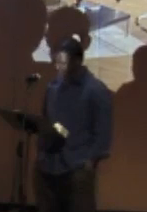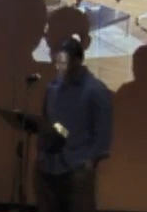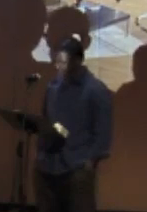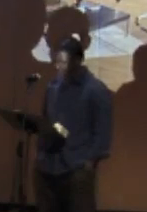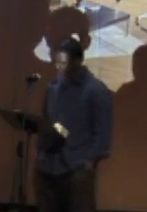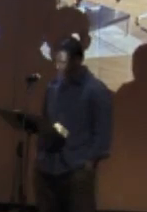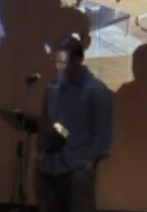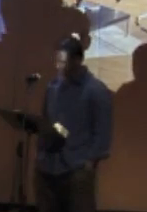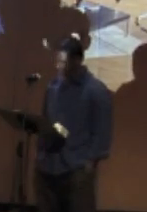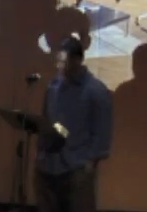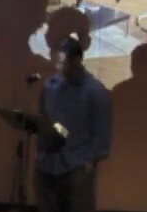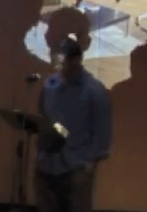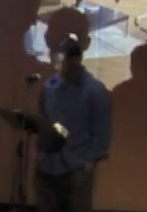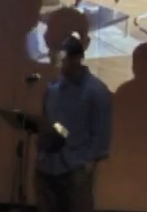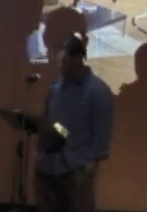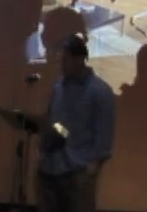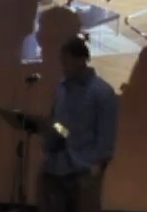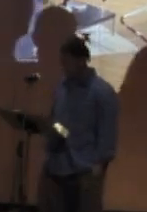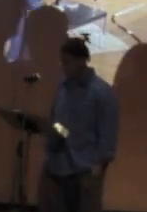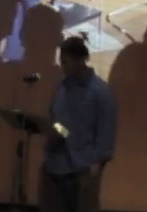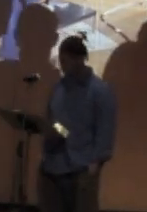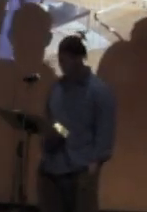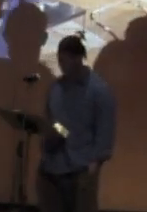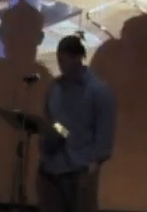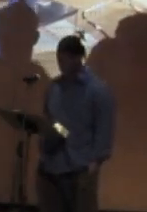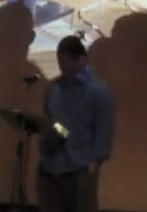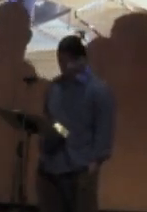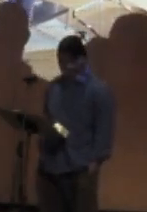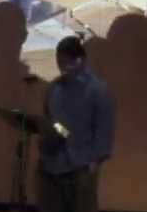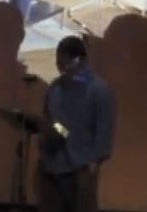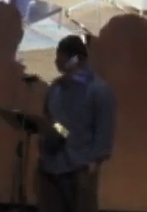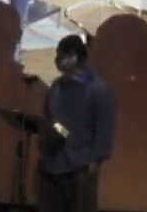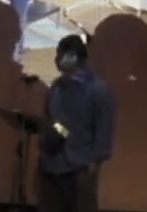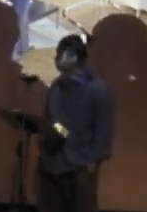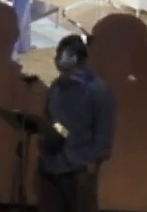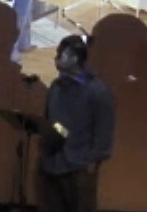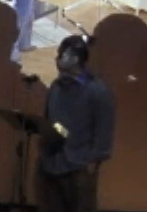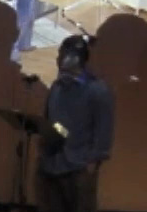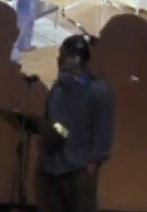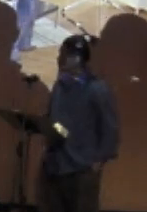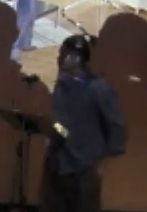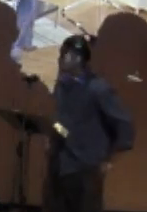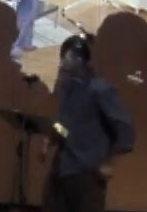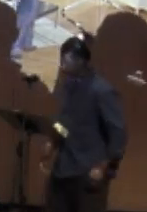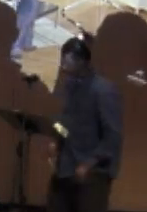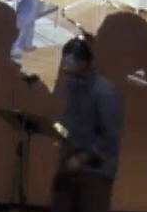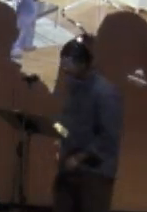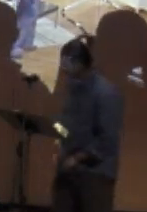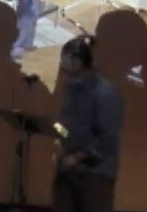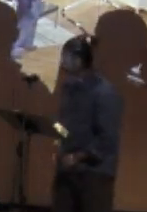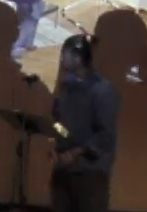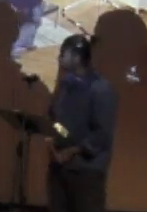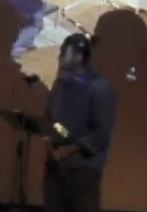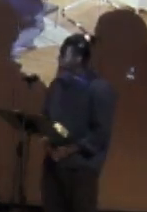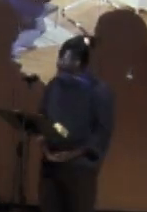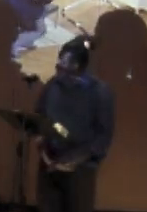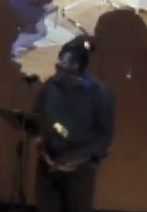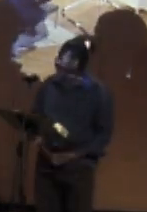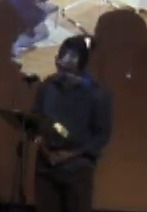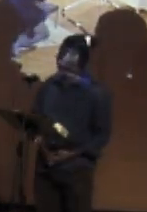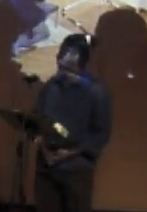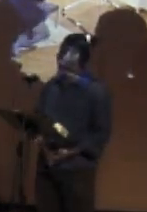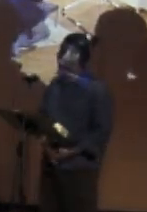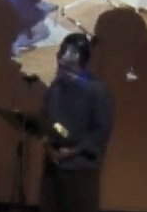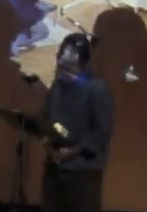be together we have to be right right come on so